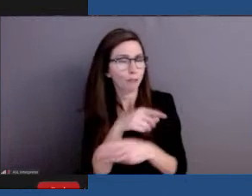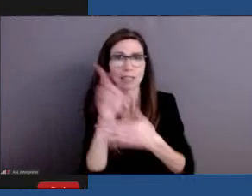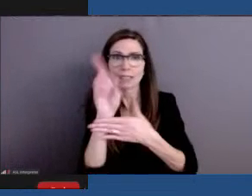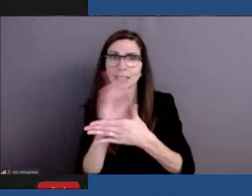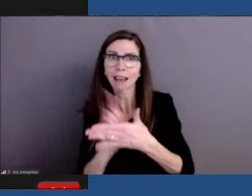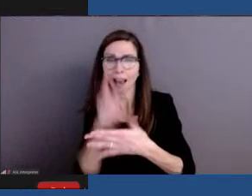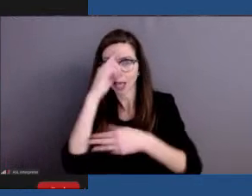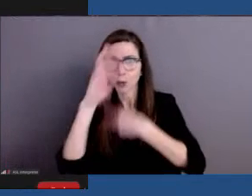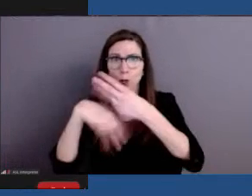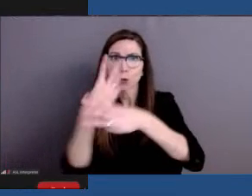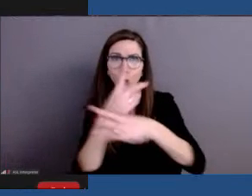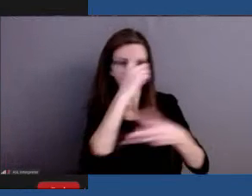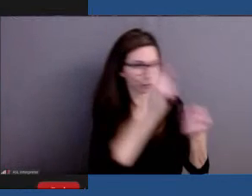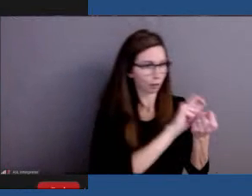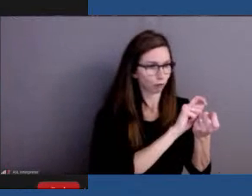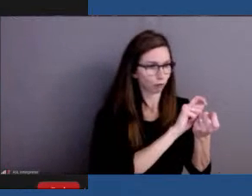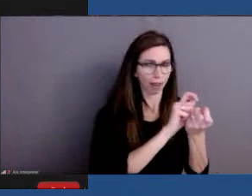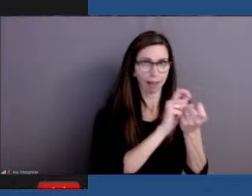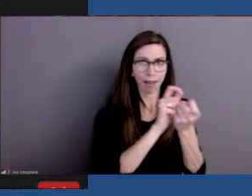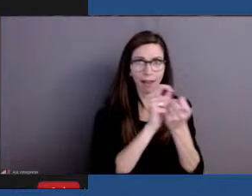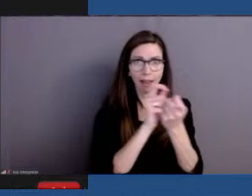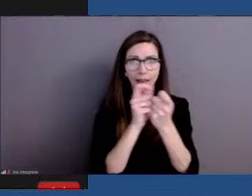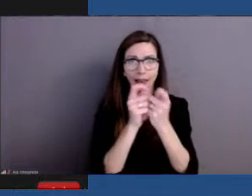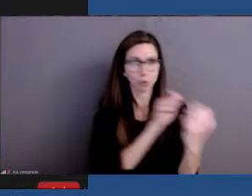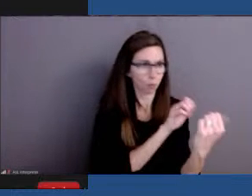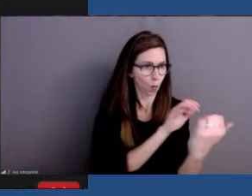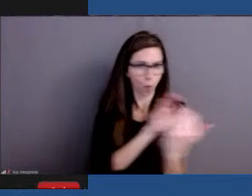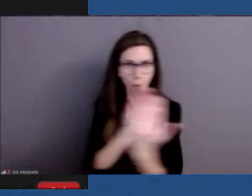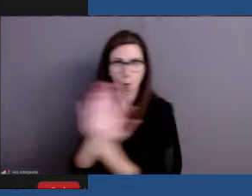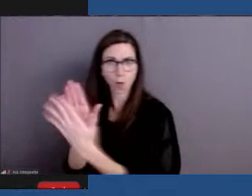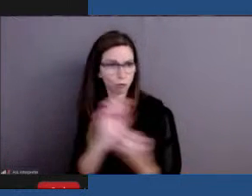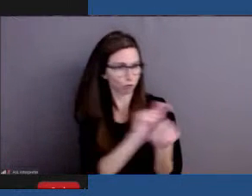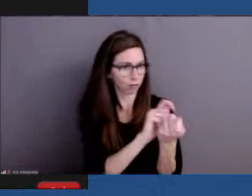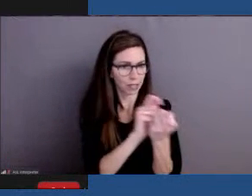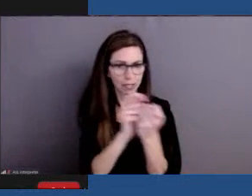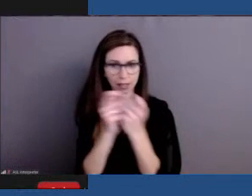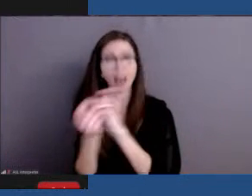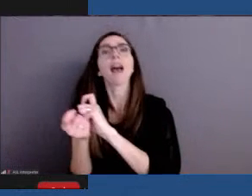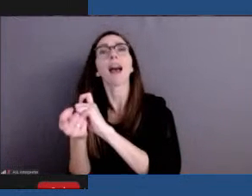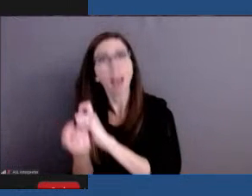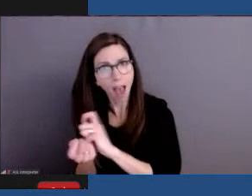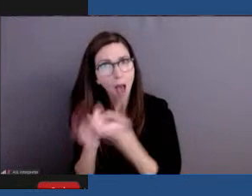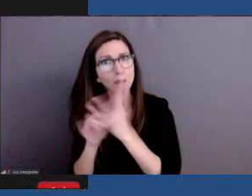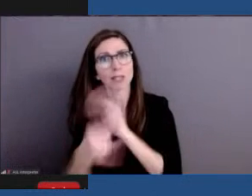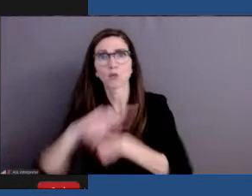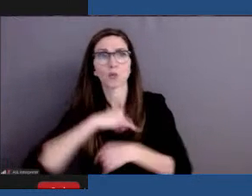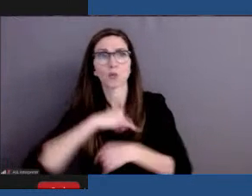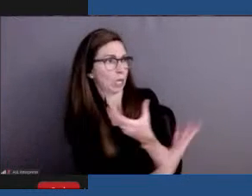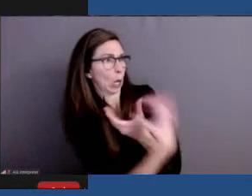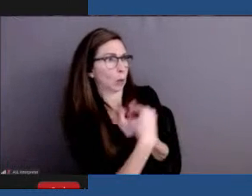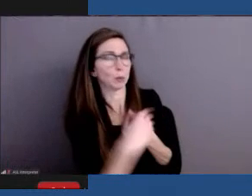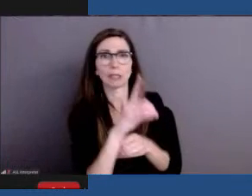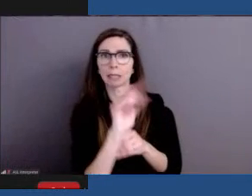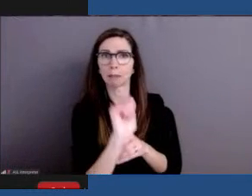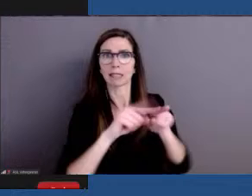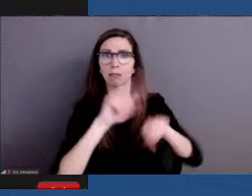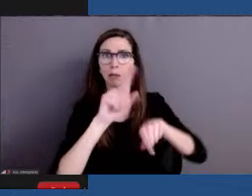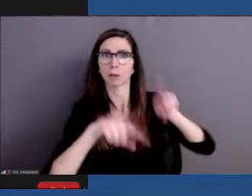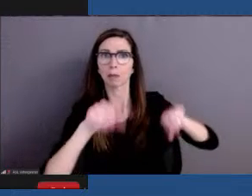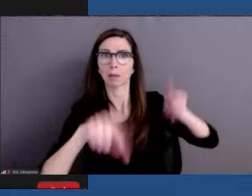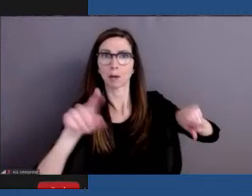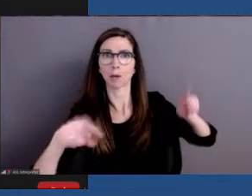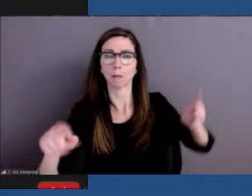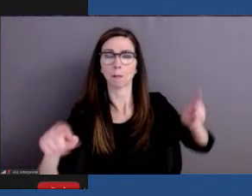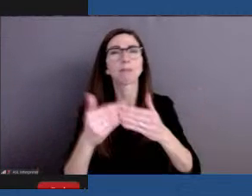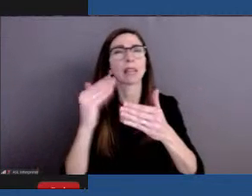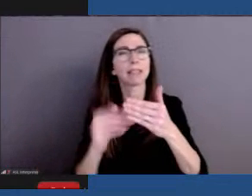only design, but engage people with a full range of disabilities. Next slide, please. So, these